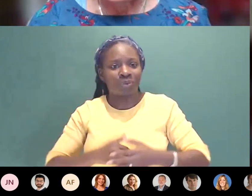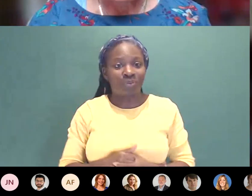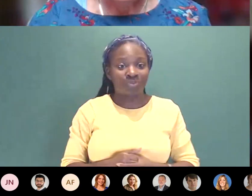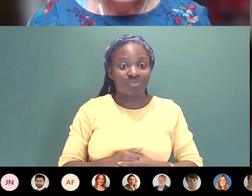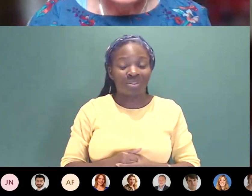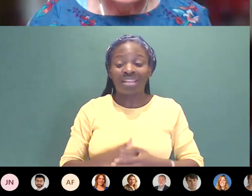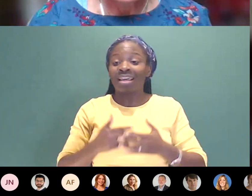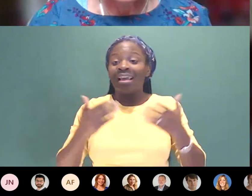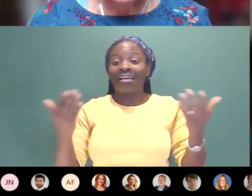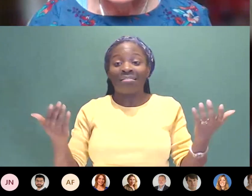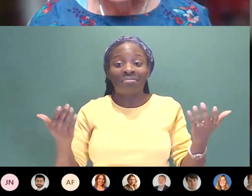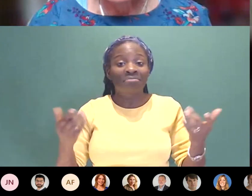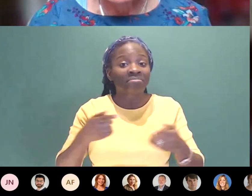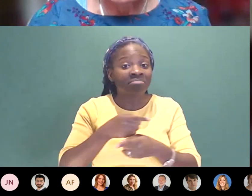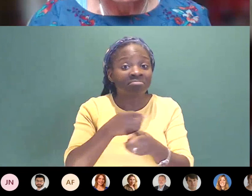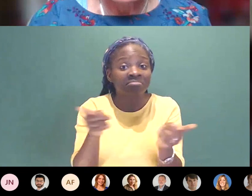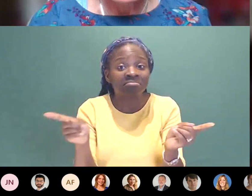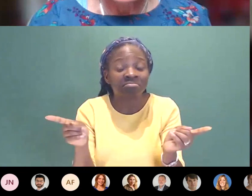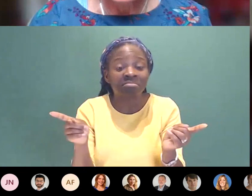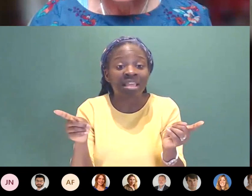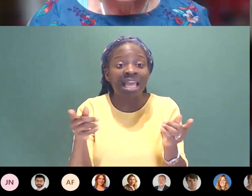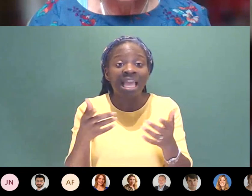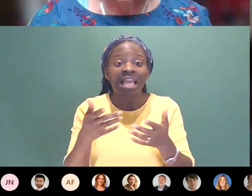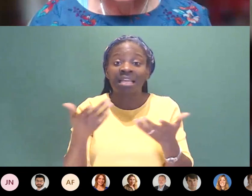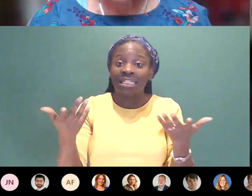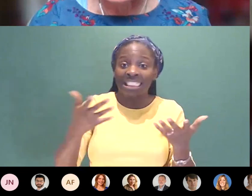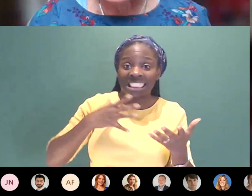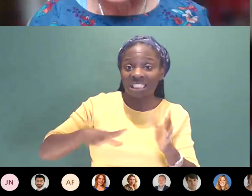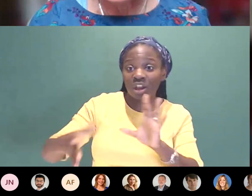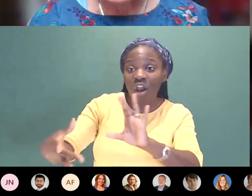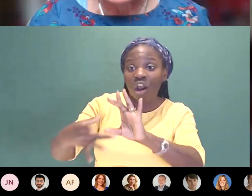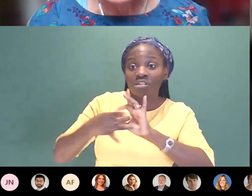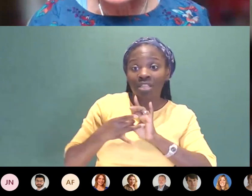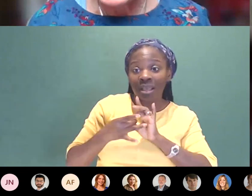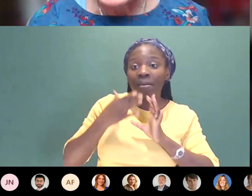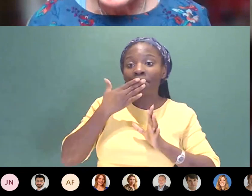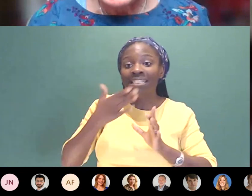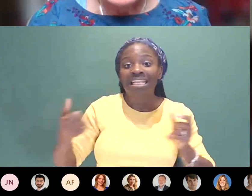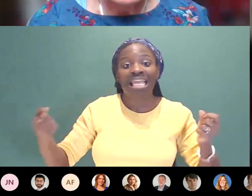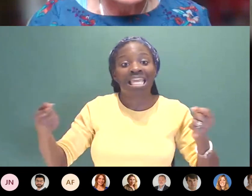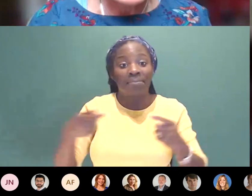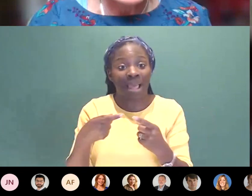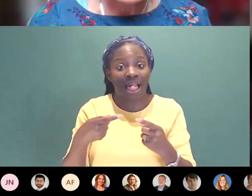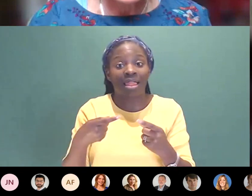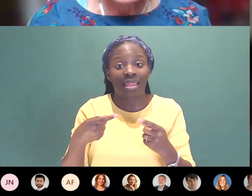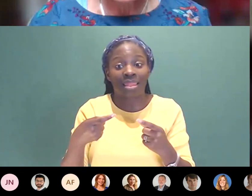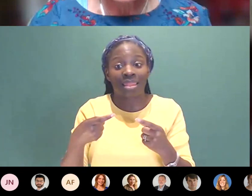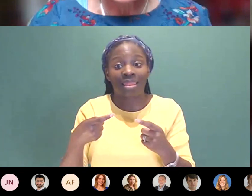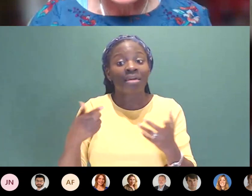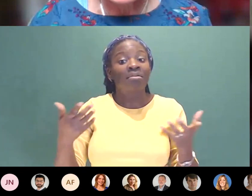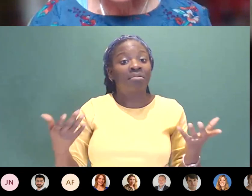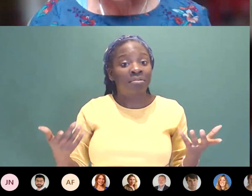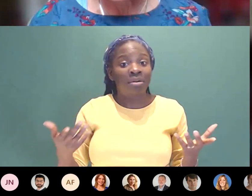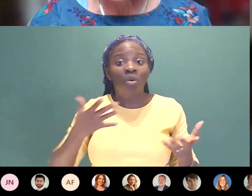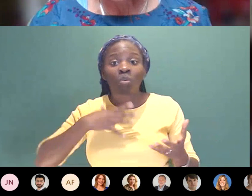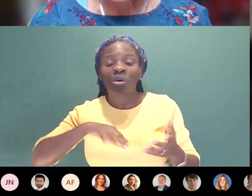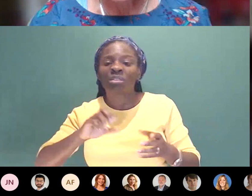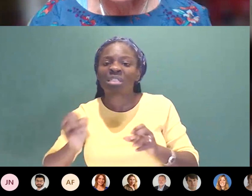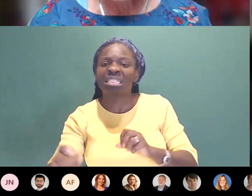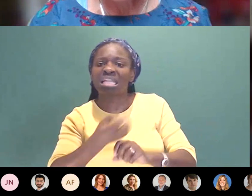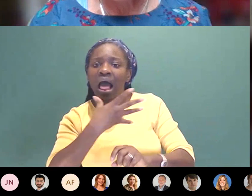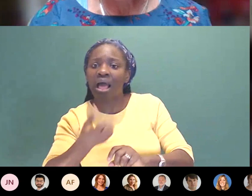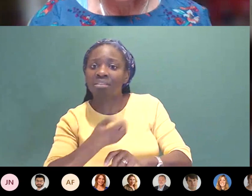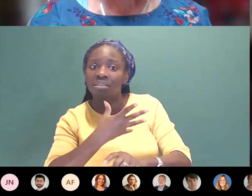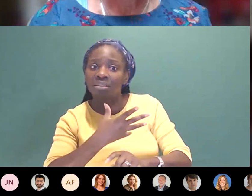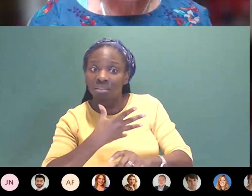of you have a need to get in touch with us, please email us. And if you'd like the slides, we can also distribute